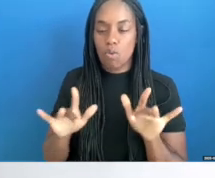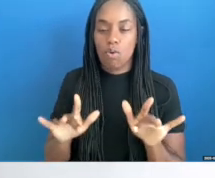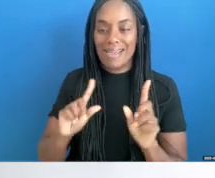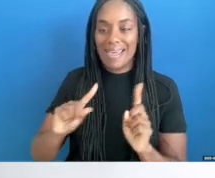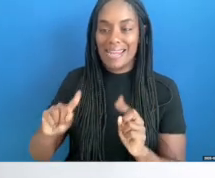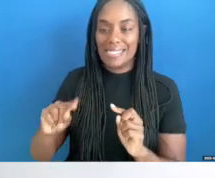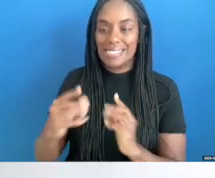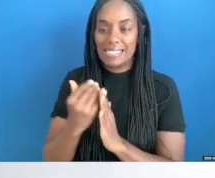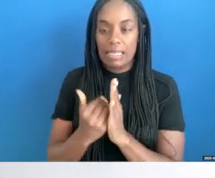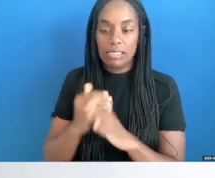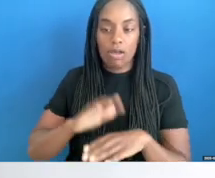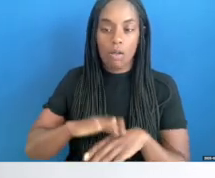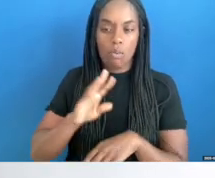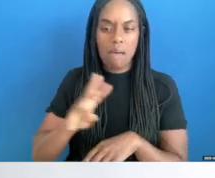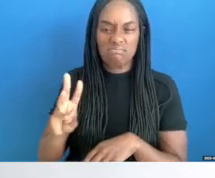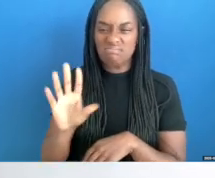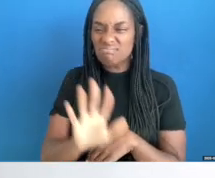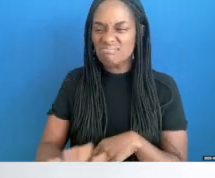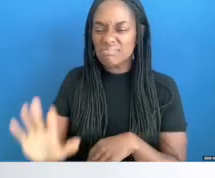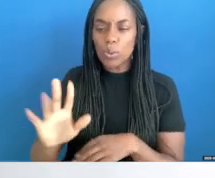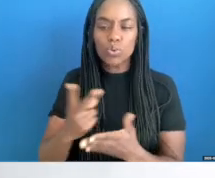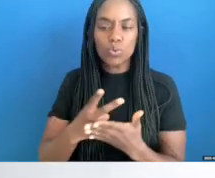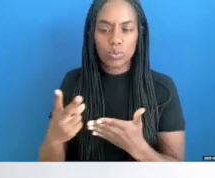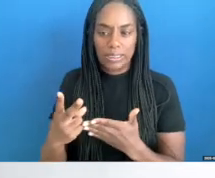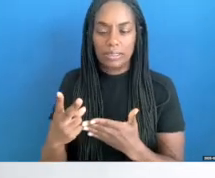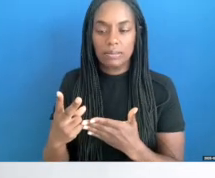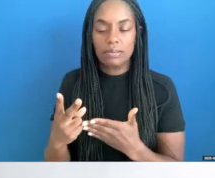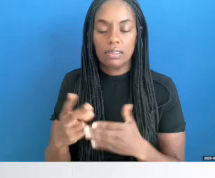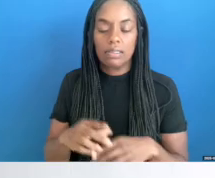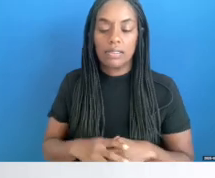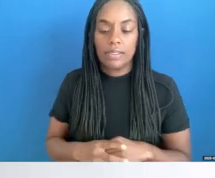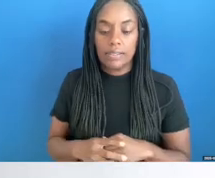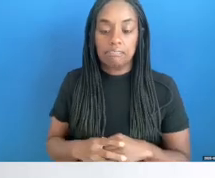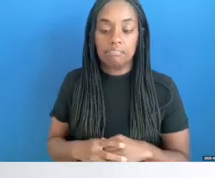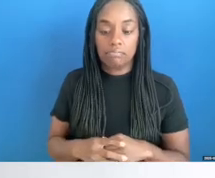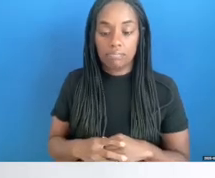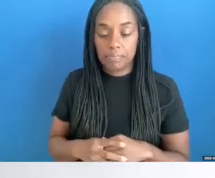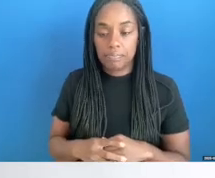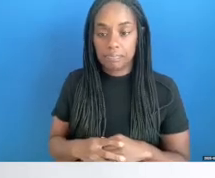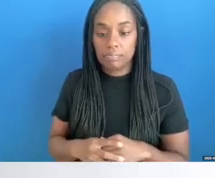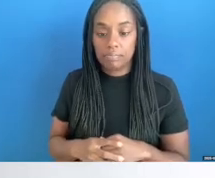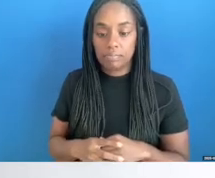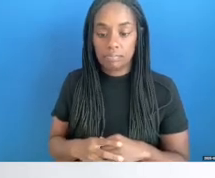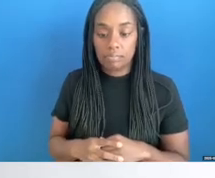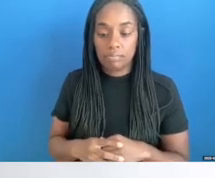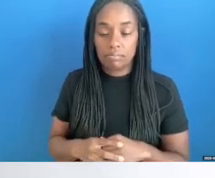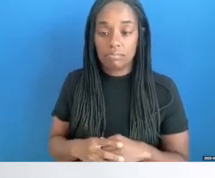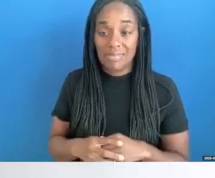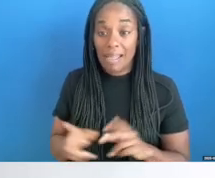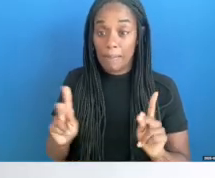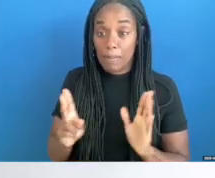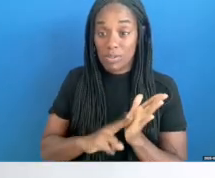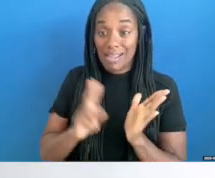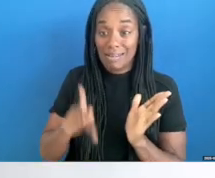our webpage within about 2 weeks, and we'll email meeting registrants when that information is